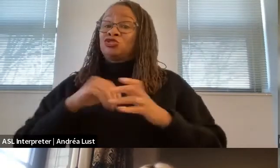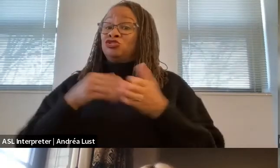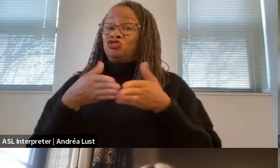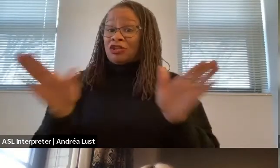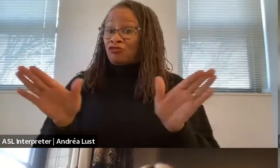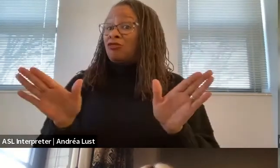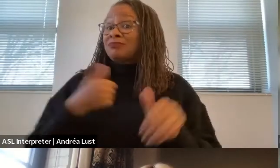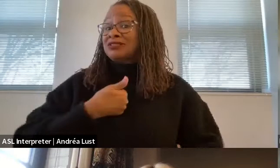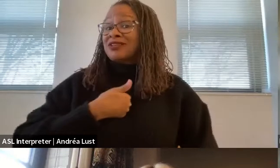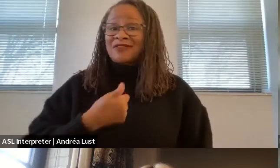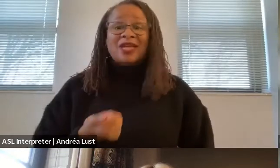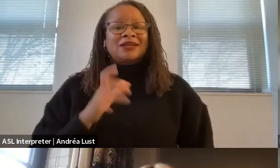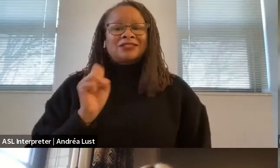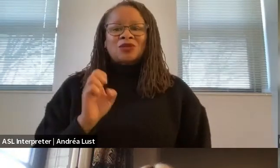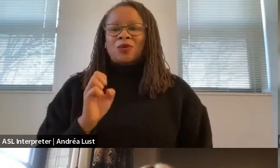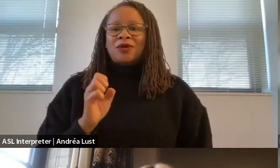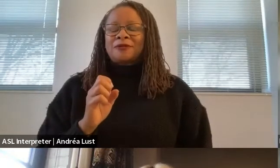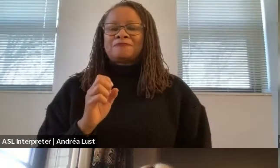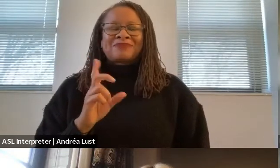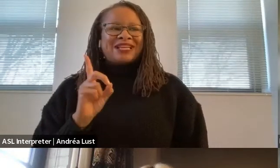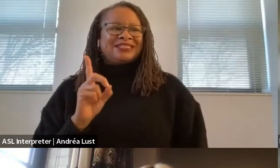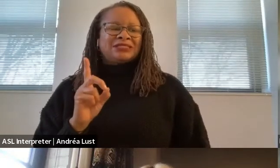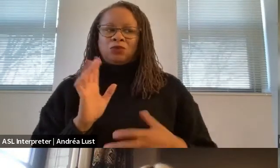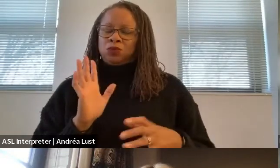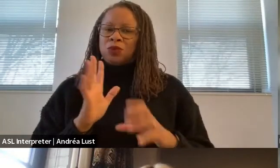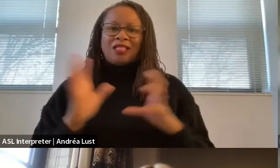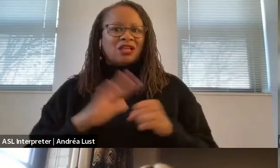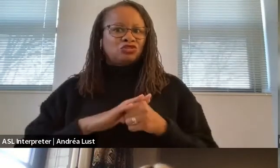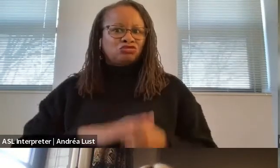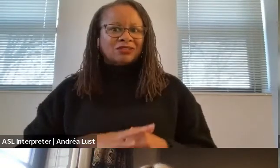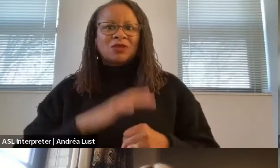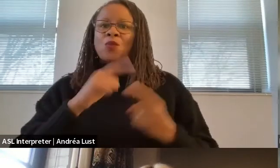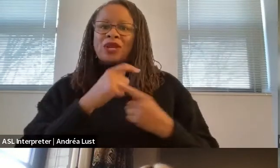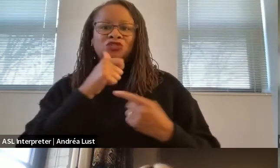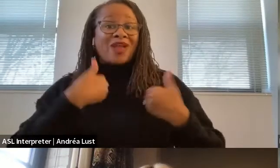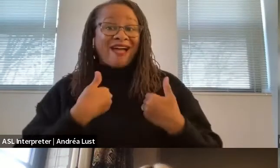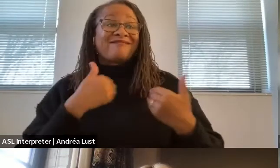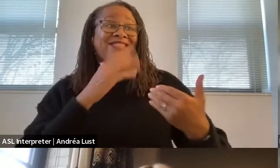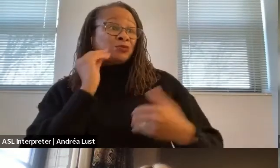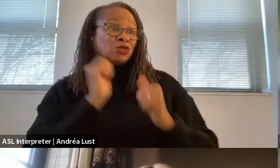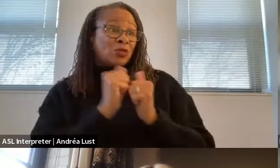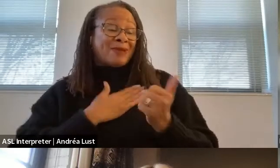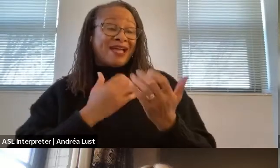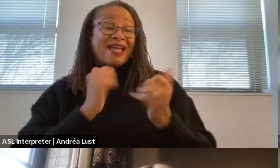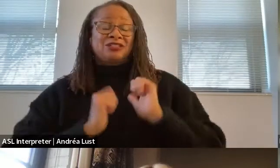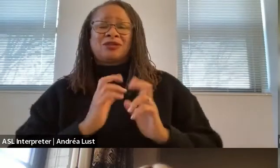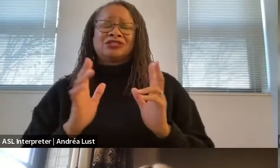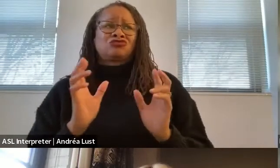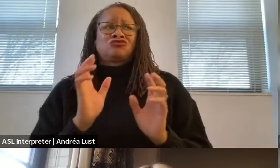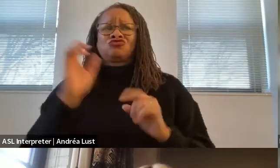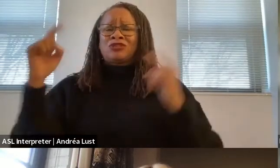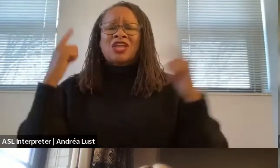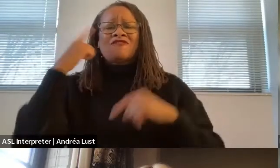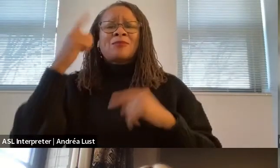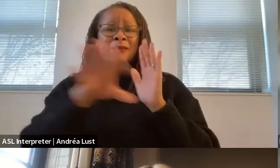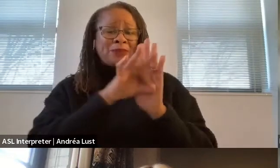And it's kind of distressing for me when I don't, because like it's just very bizarre for me to choose somebody and then